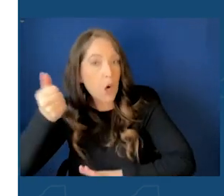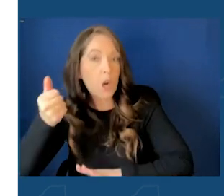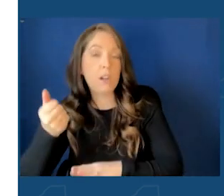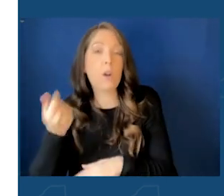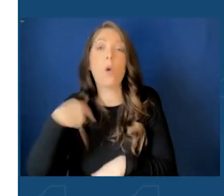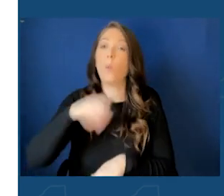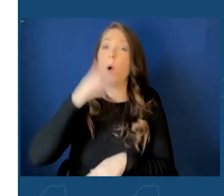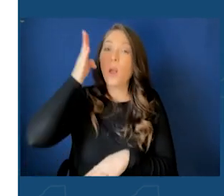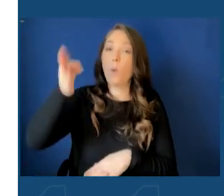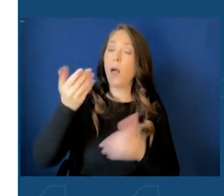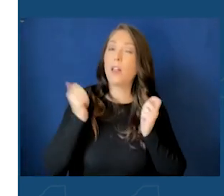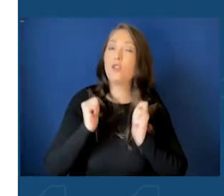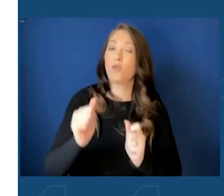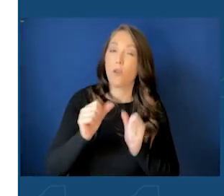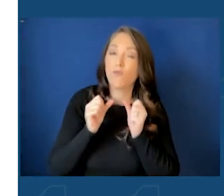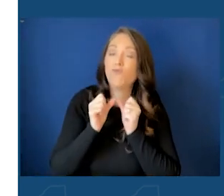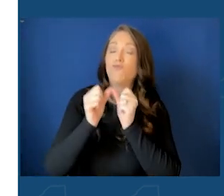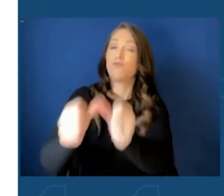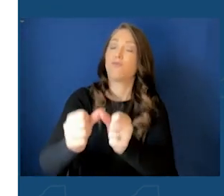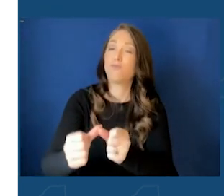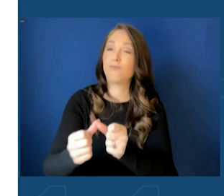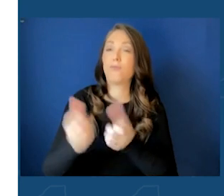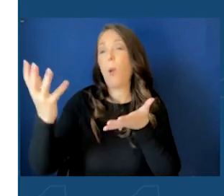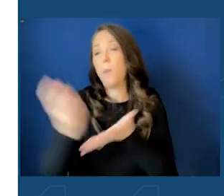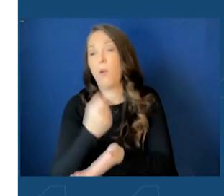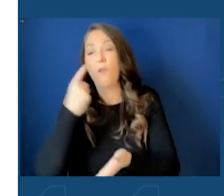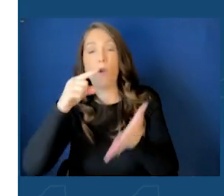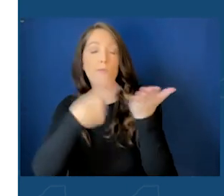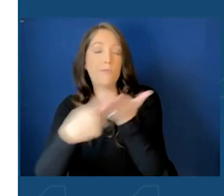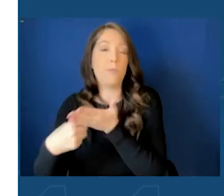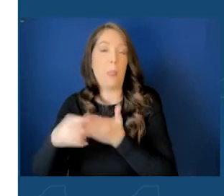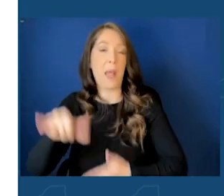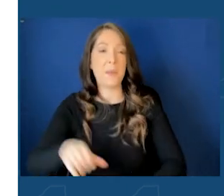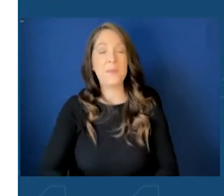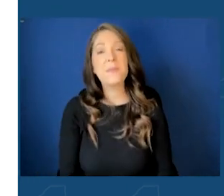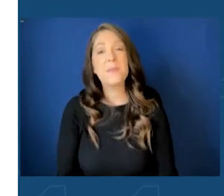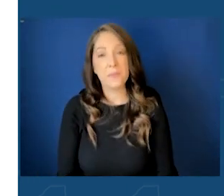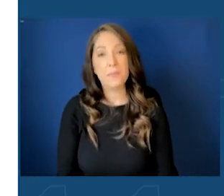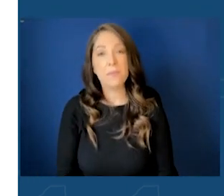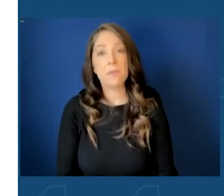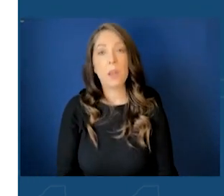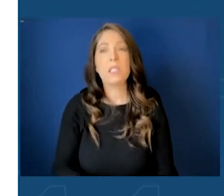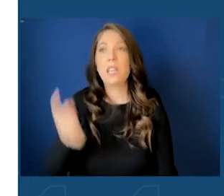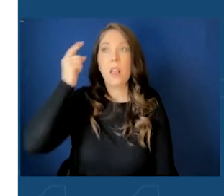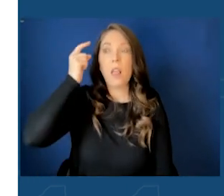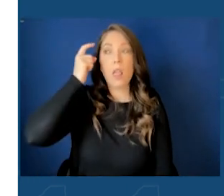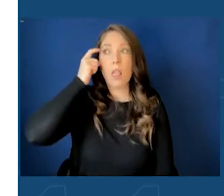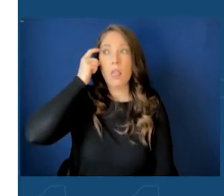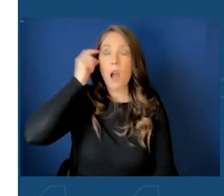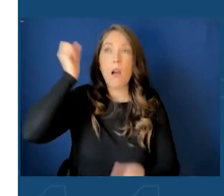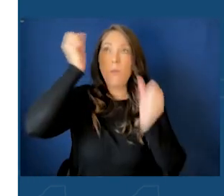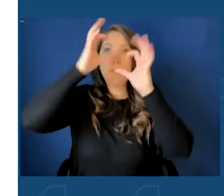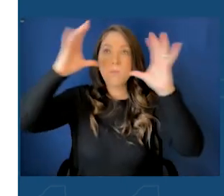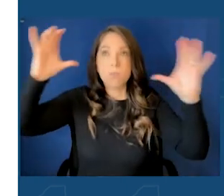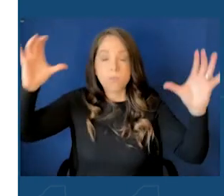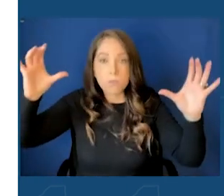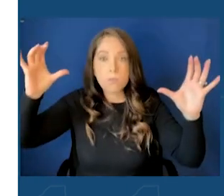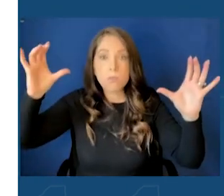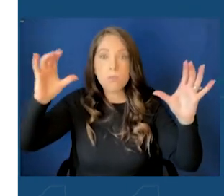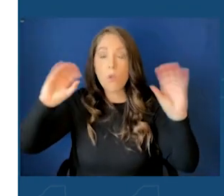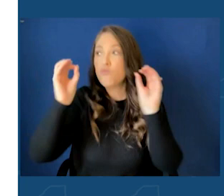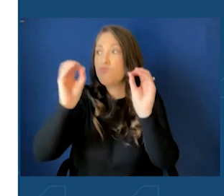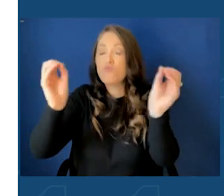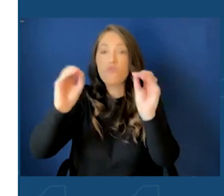keep giving you opportunities to talk about that. But just think about the scope. No one had ever talked about doing a project of